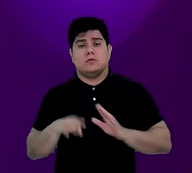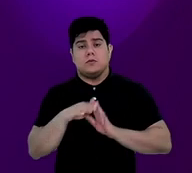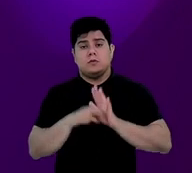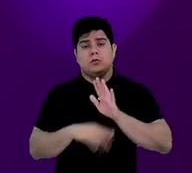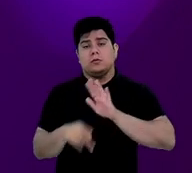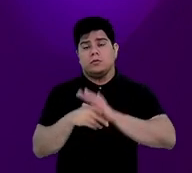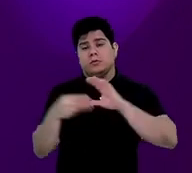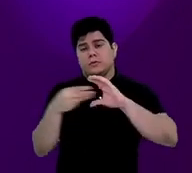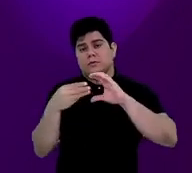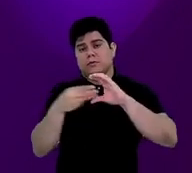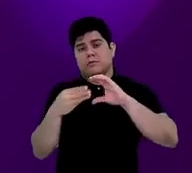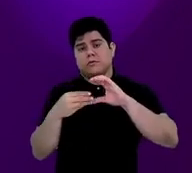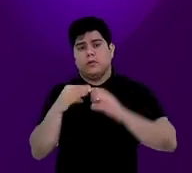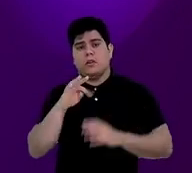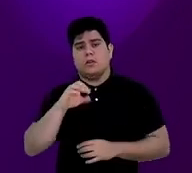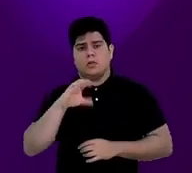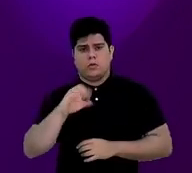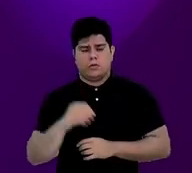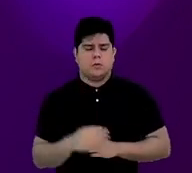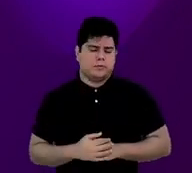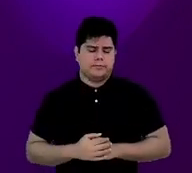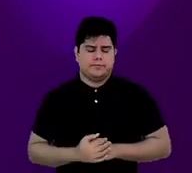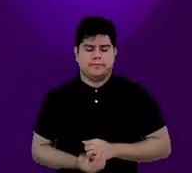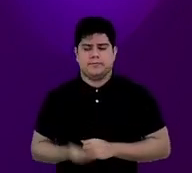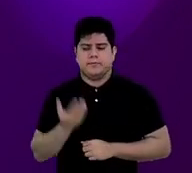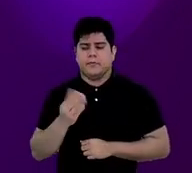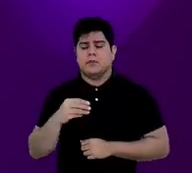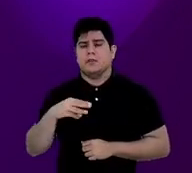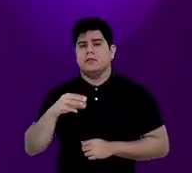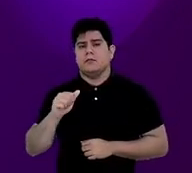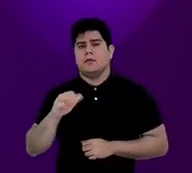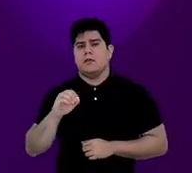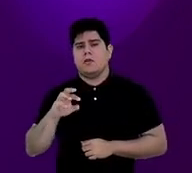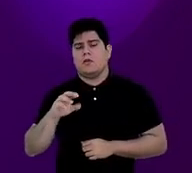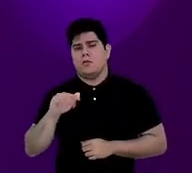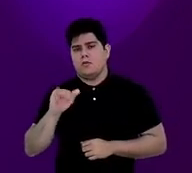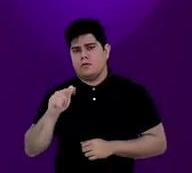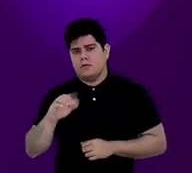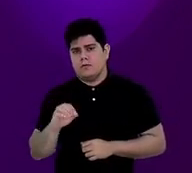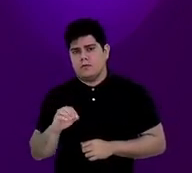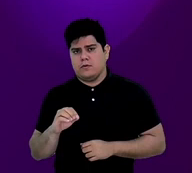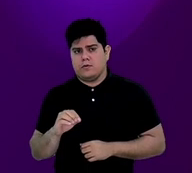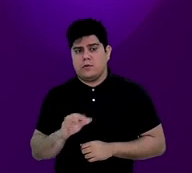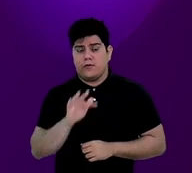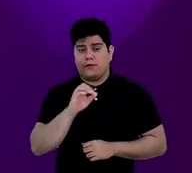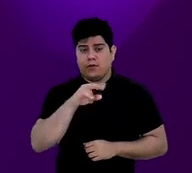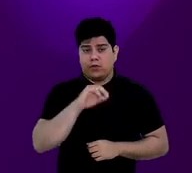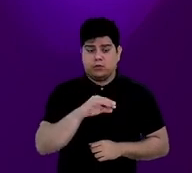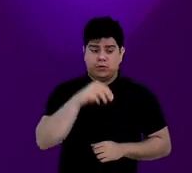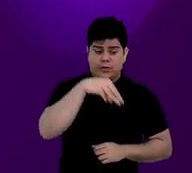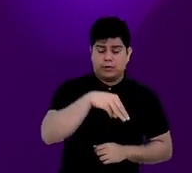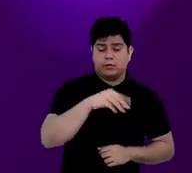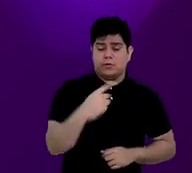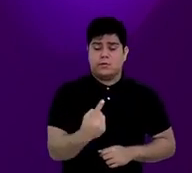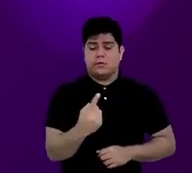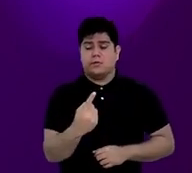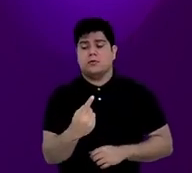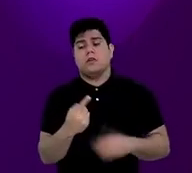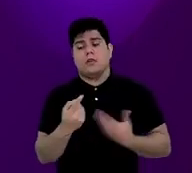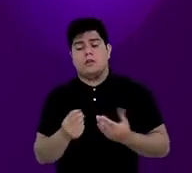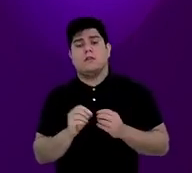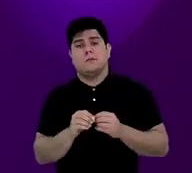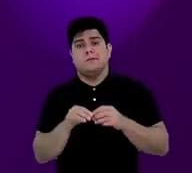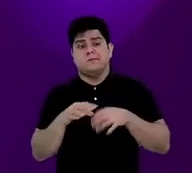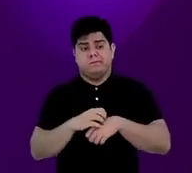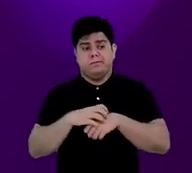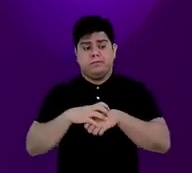M1 macrophages also carry out glycolysis. So when oxidative phosphorylation